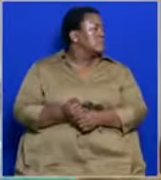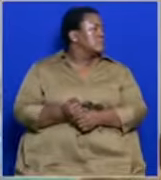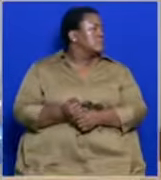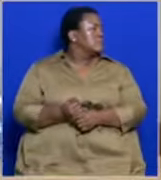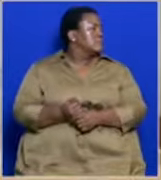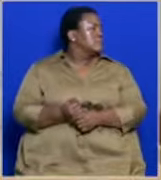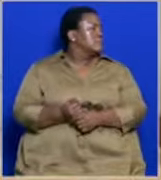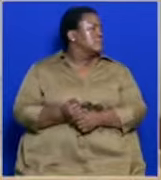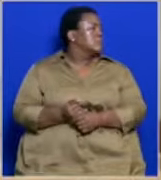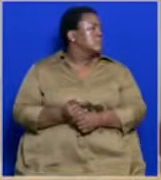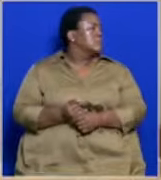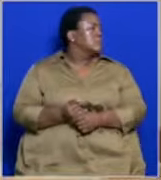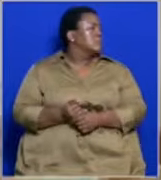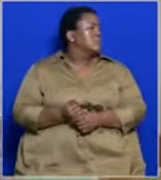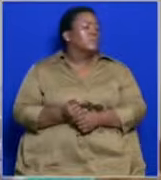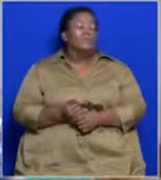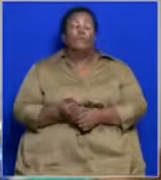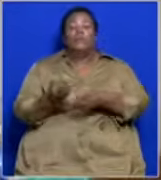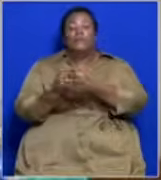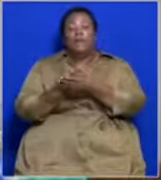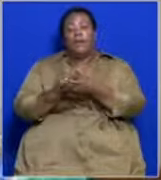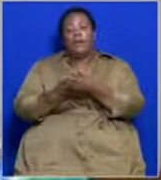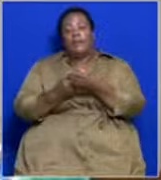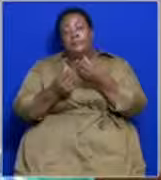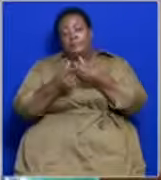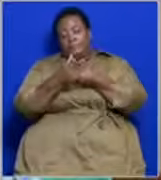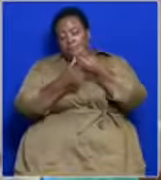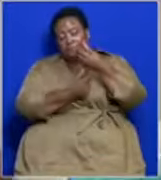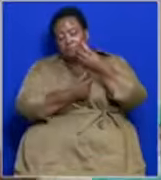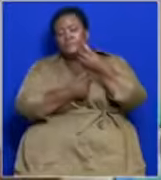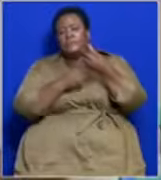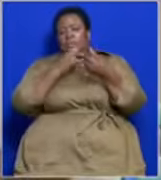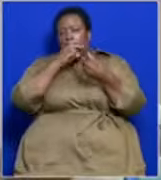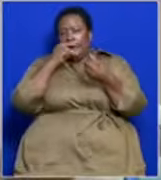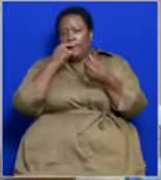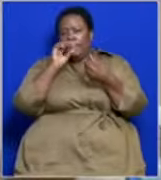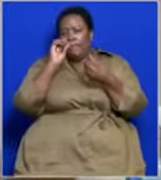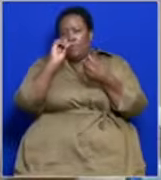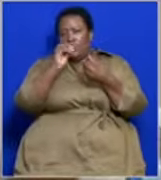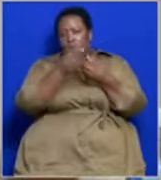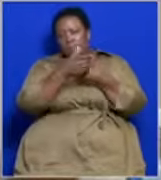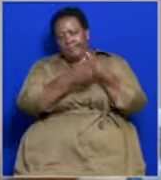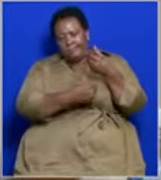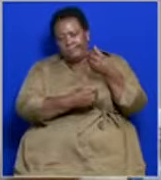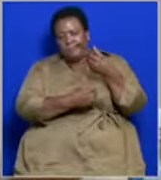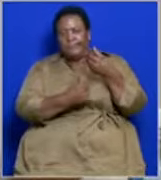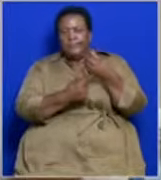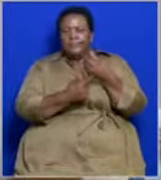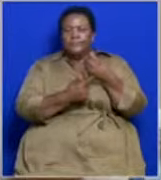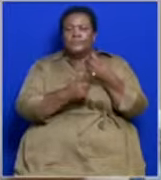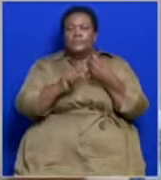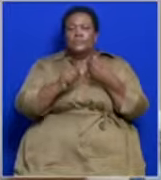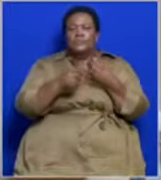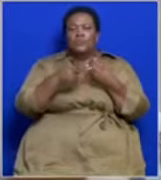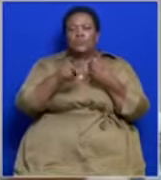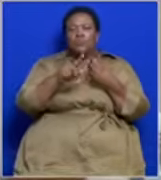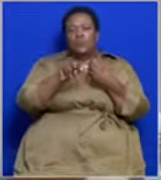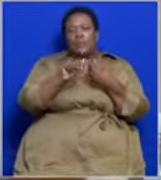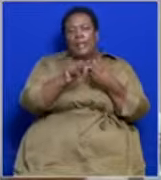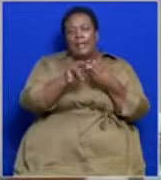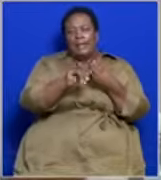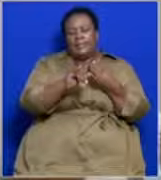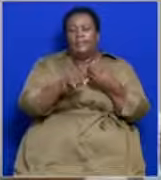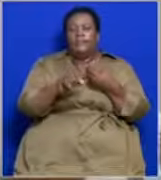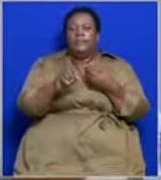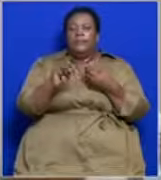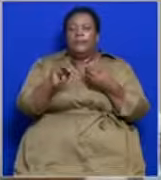your name, Tulani Magagula, annexures file 2 of 3. 2 of 3, yes. Yes, please. I got